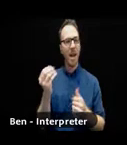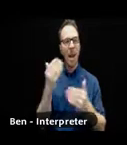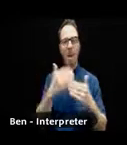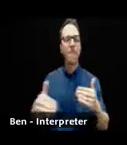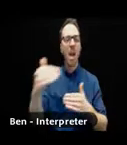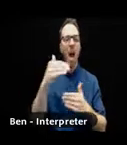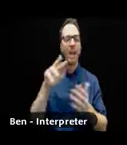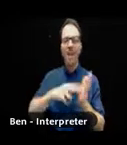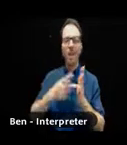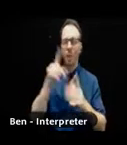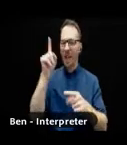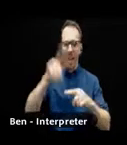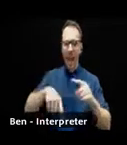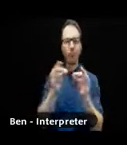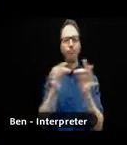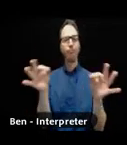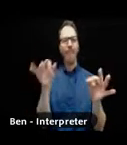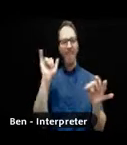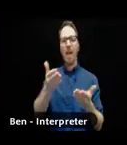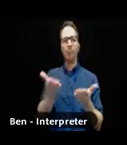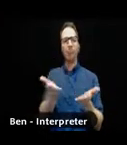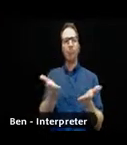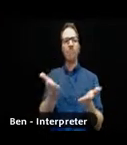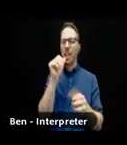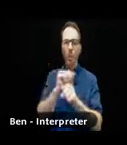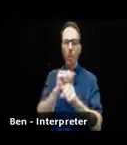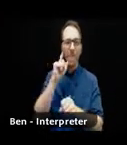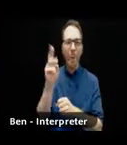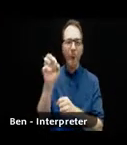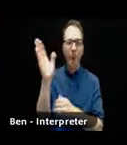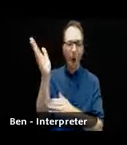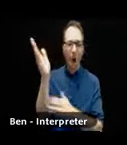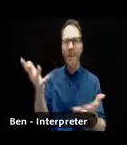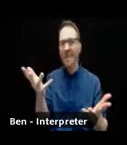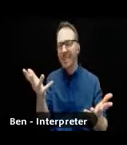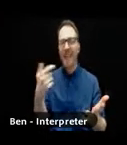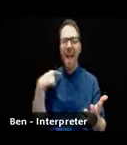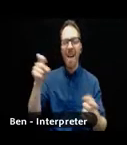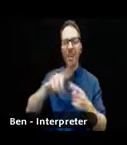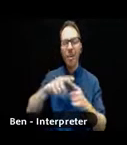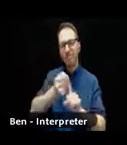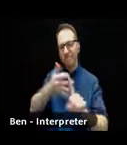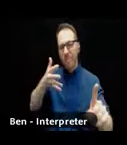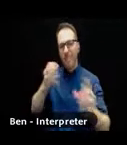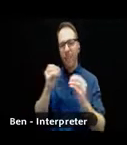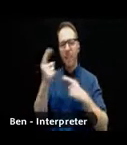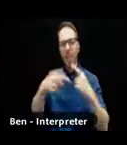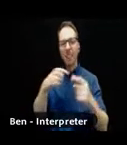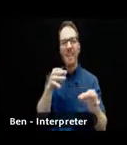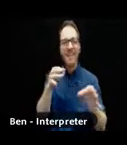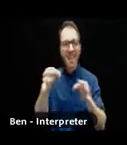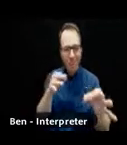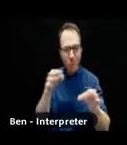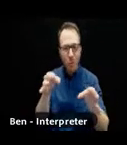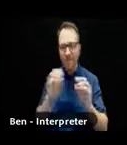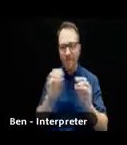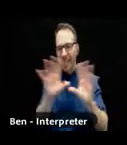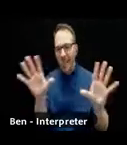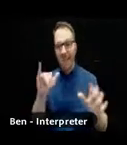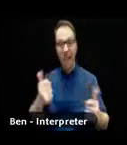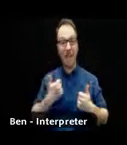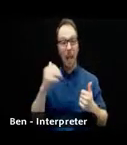definition. And that doesn't really work for a webinar. And so I'm going to talk a little bit about definitions that do exist that might